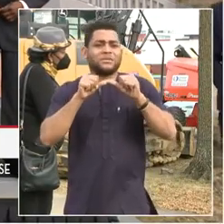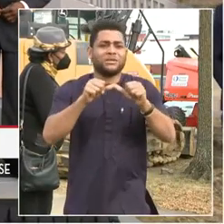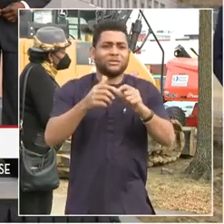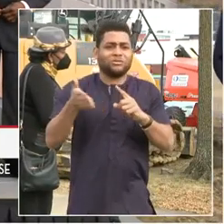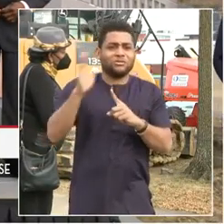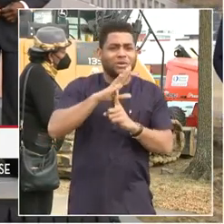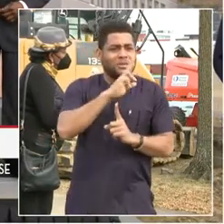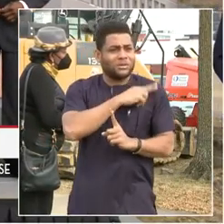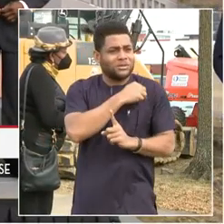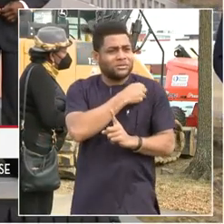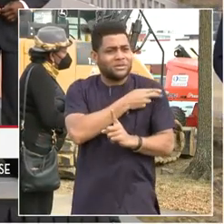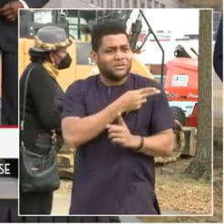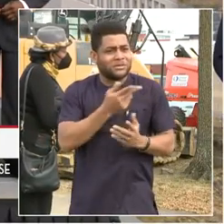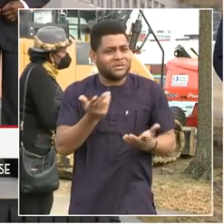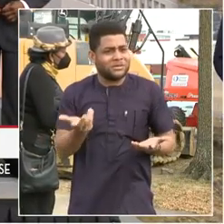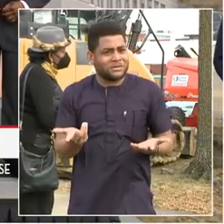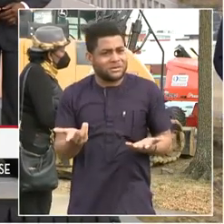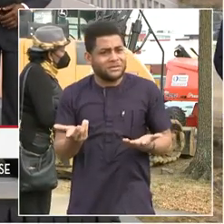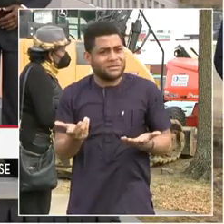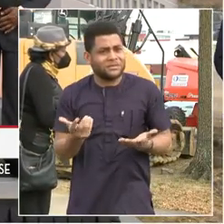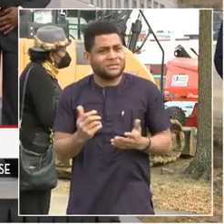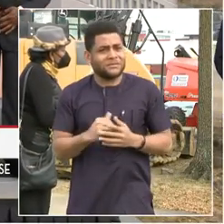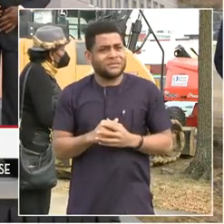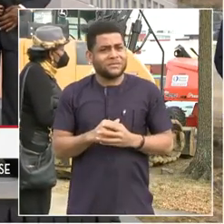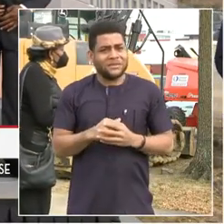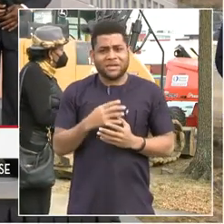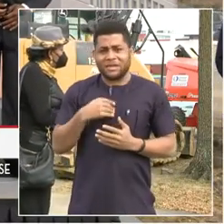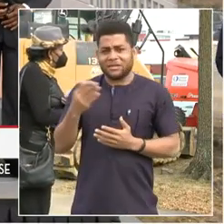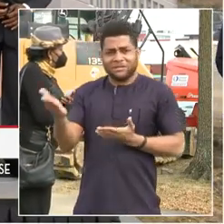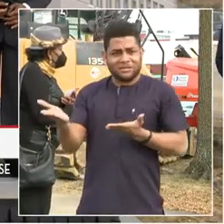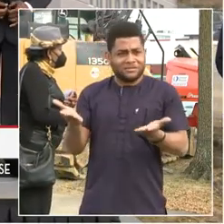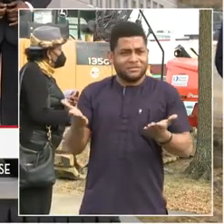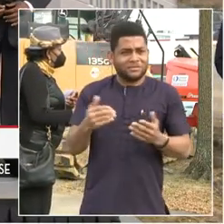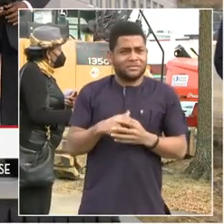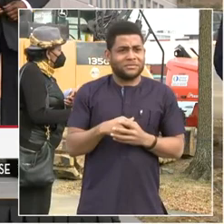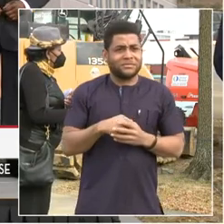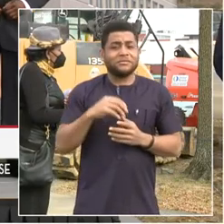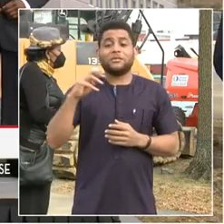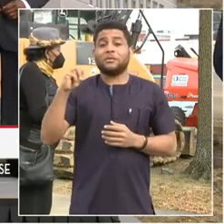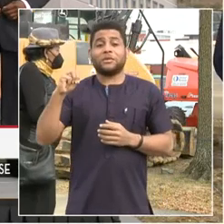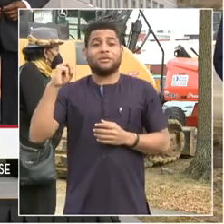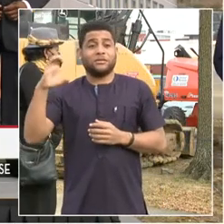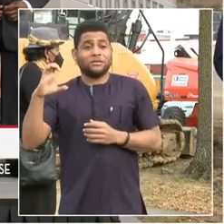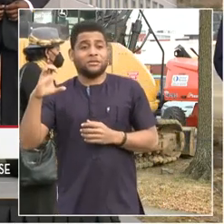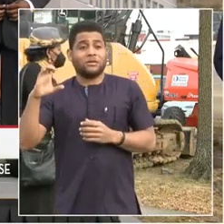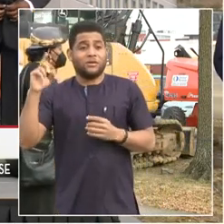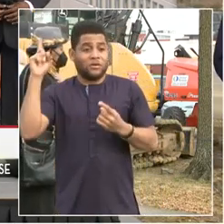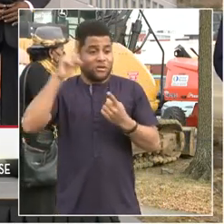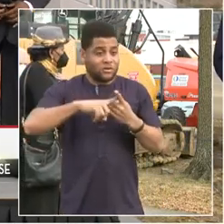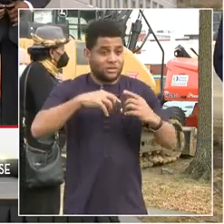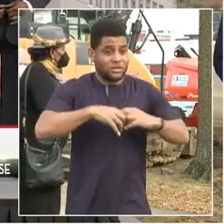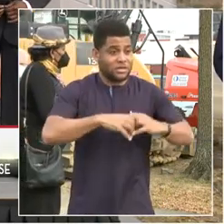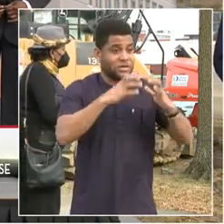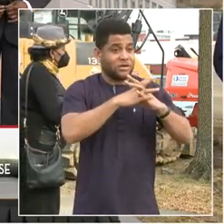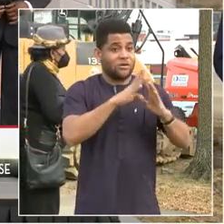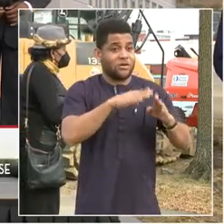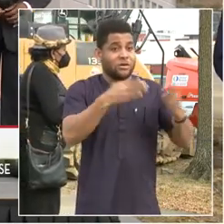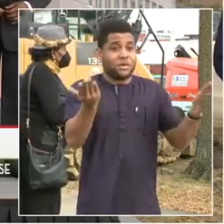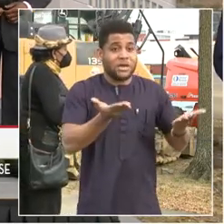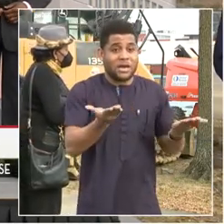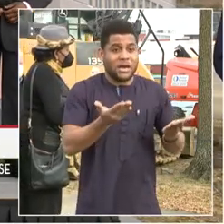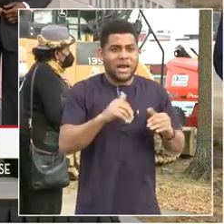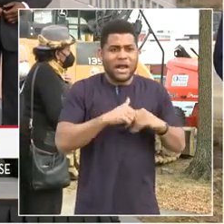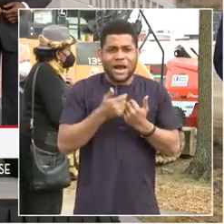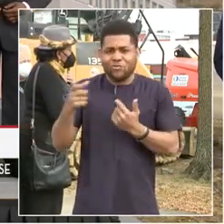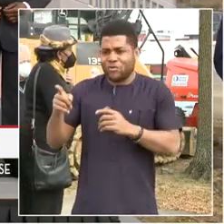at United Medical Center until this hospital is completed? Well, Sam, that's a great question. And, our commitment has been